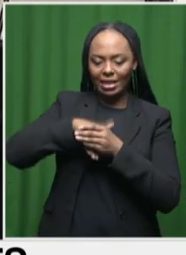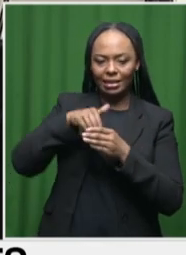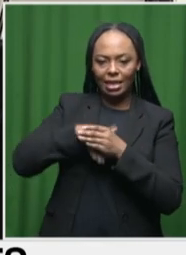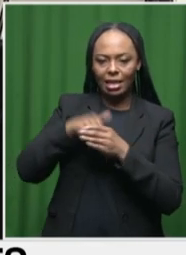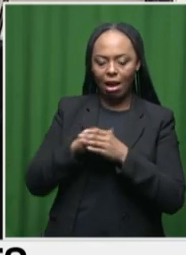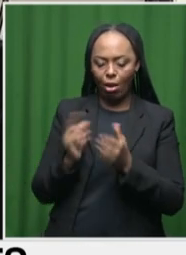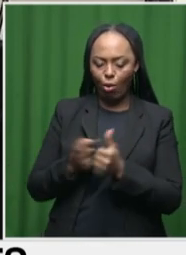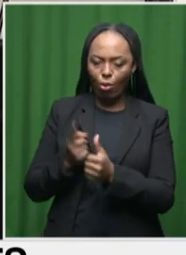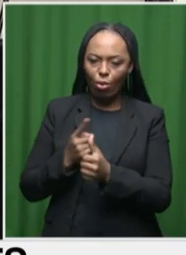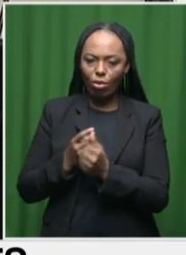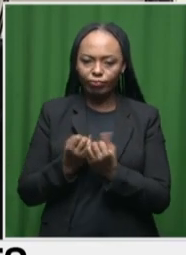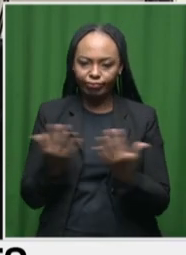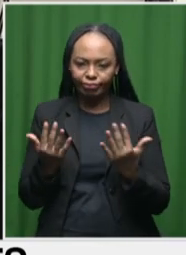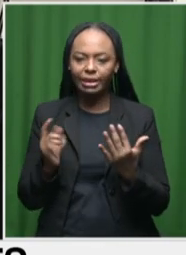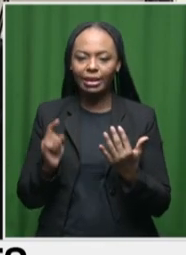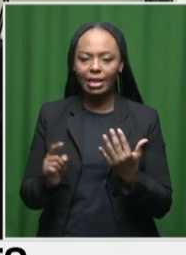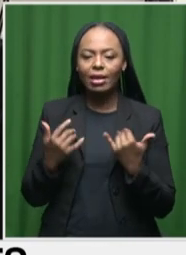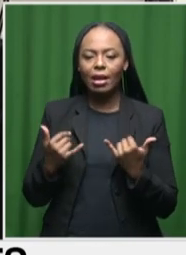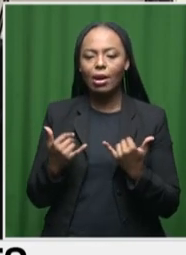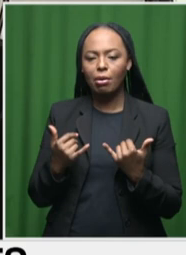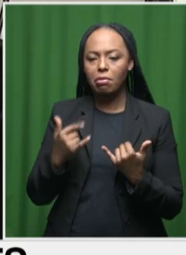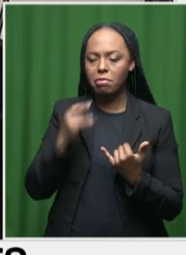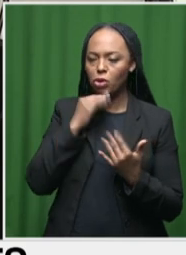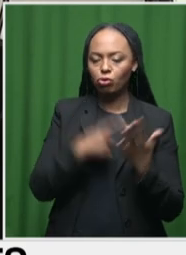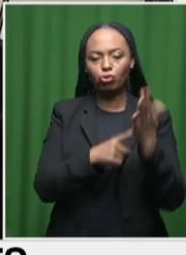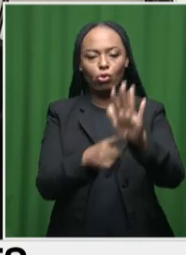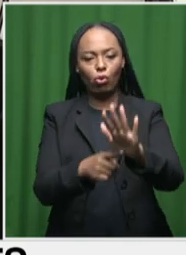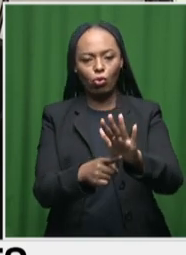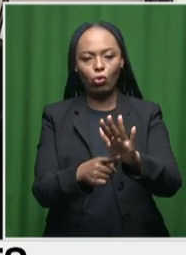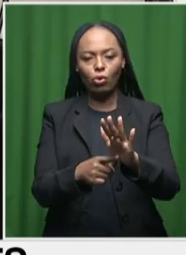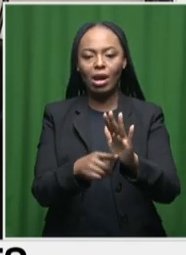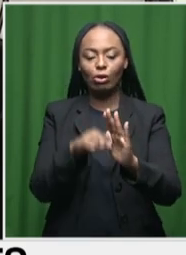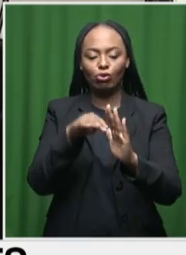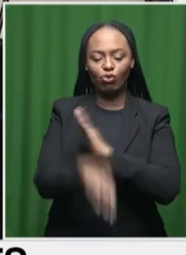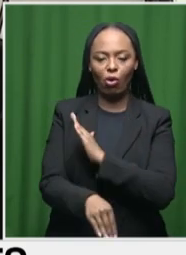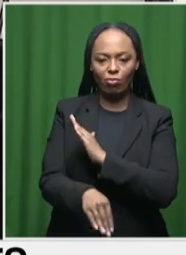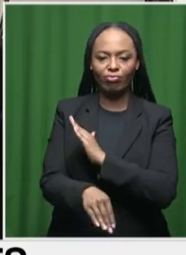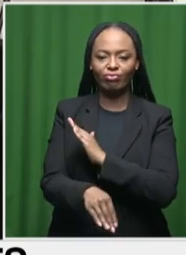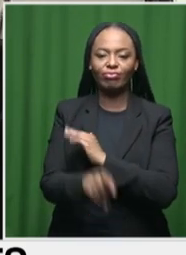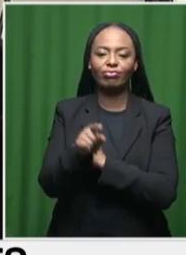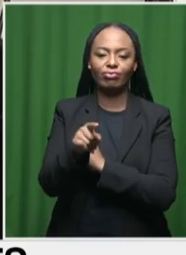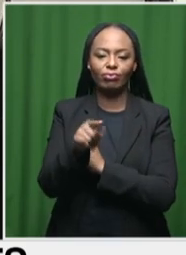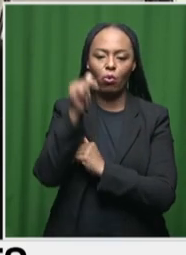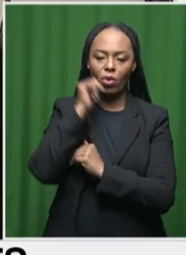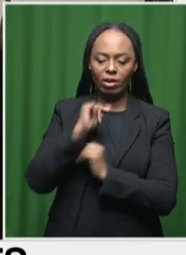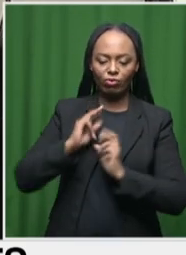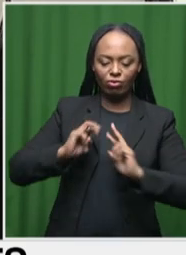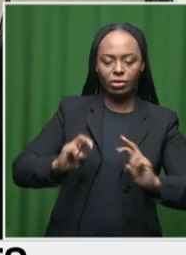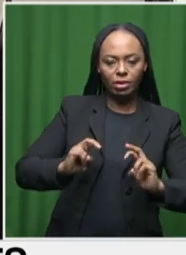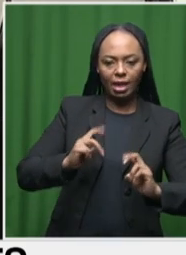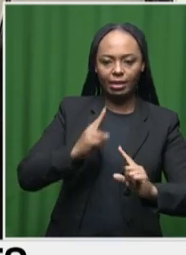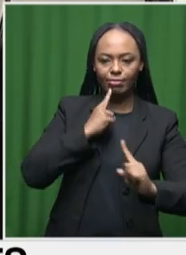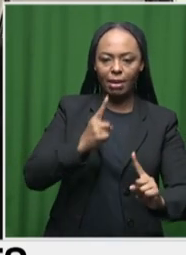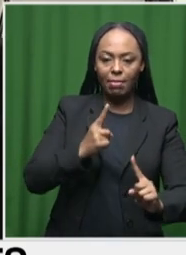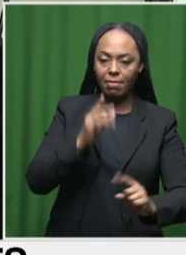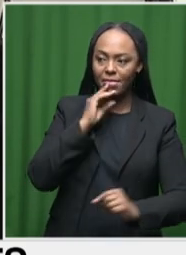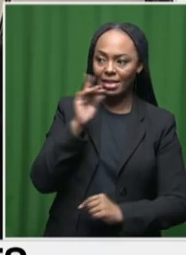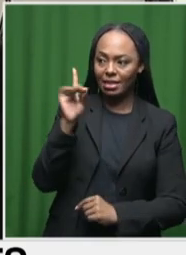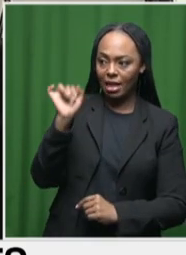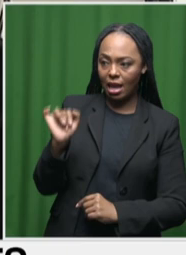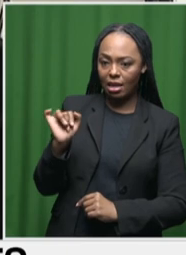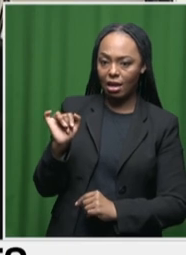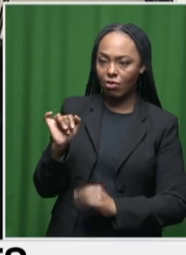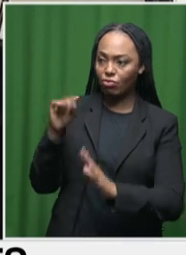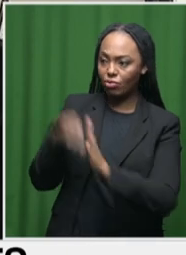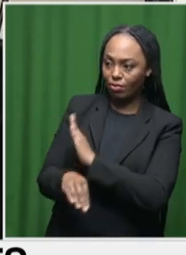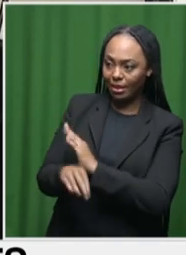that they've conducted has indicated that they will, in fact, drop significantly. So does that mean that the DA will be dropping along with